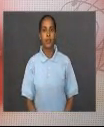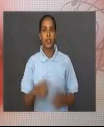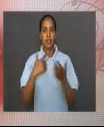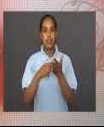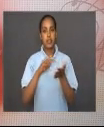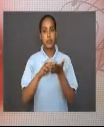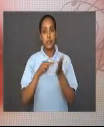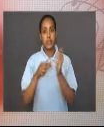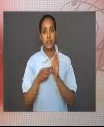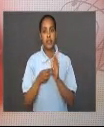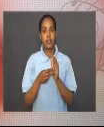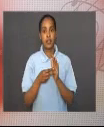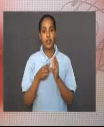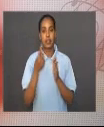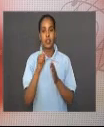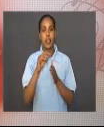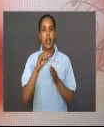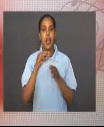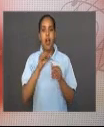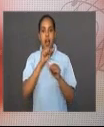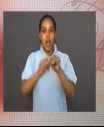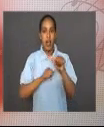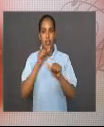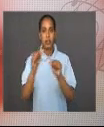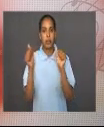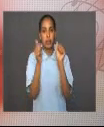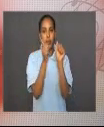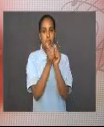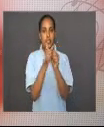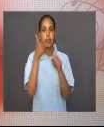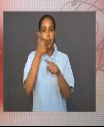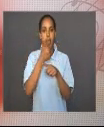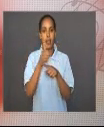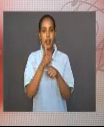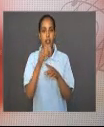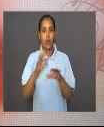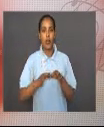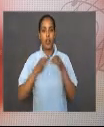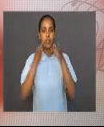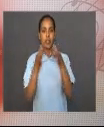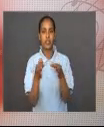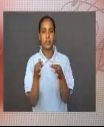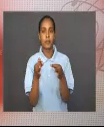This means that the atoms within metallic conductors